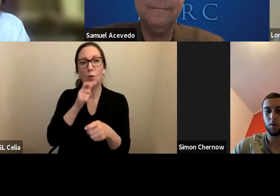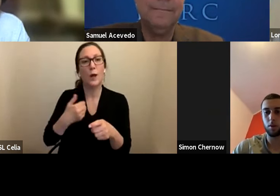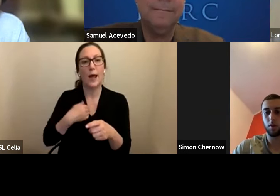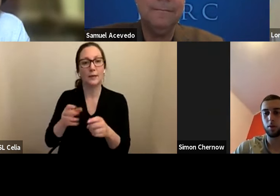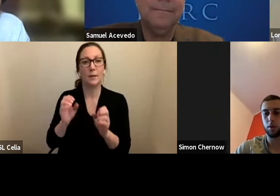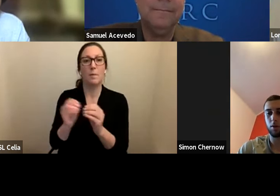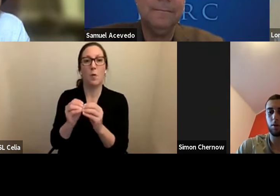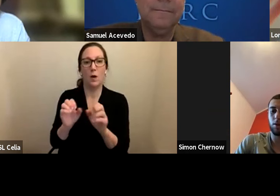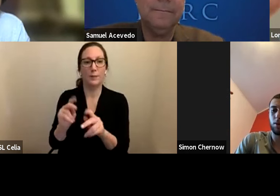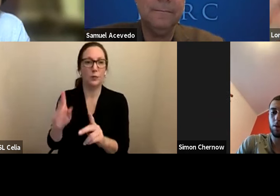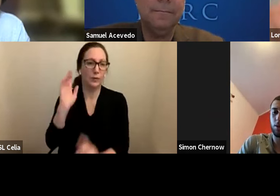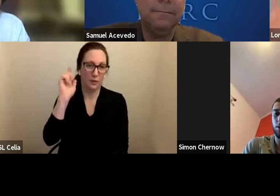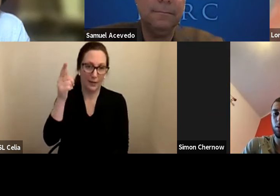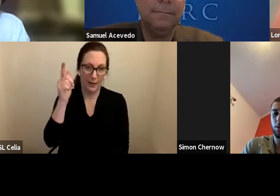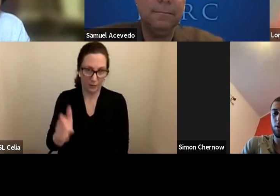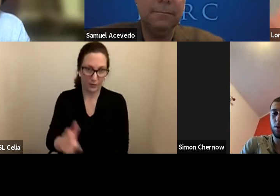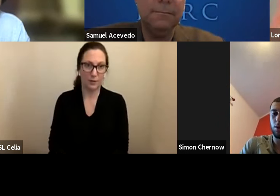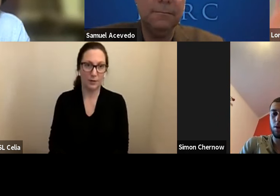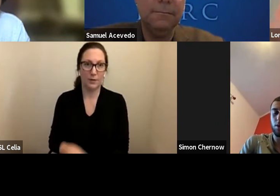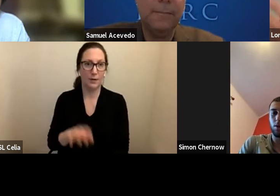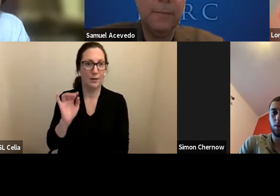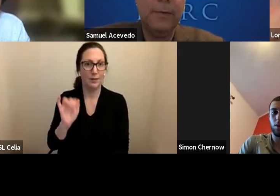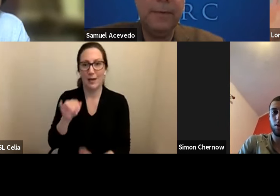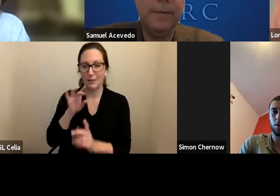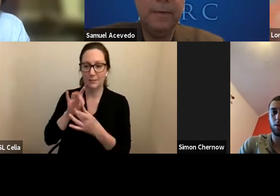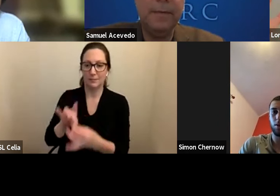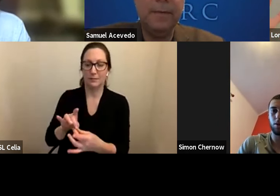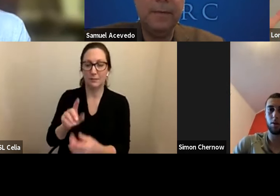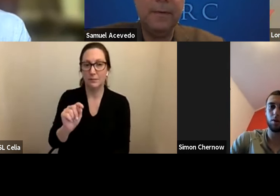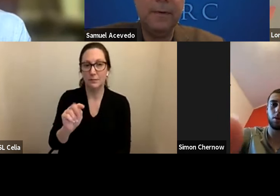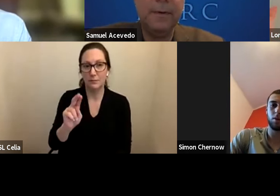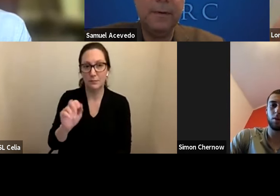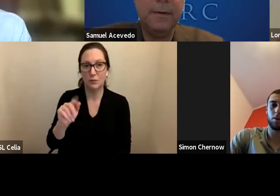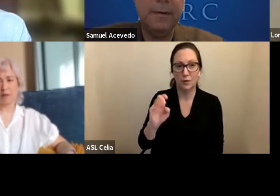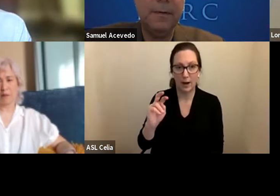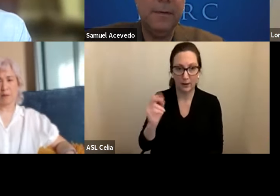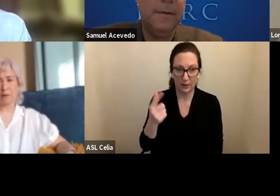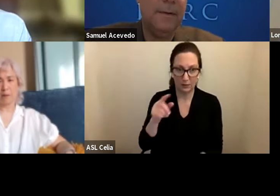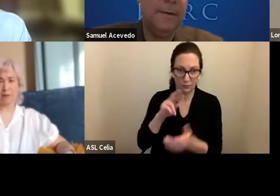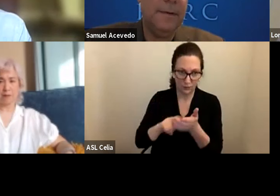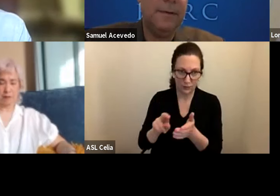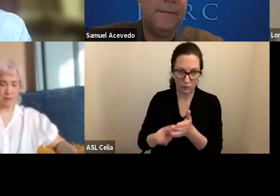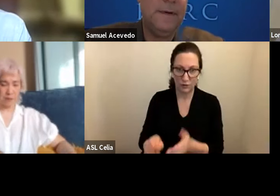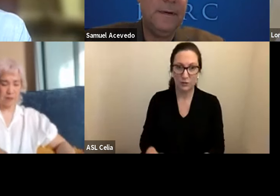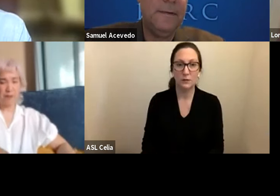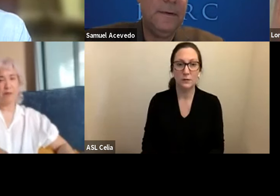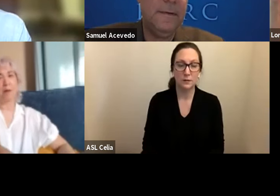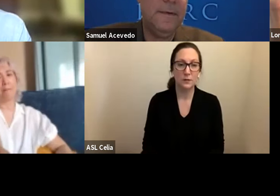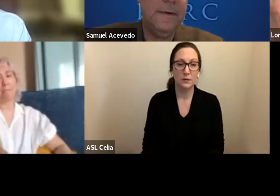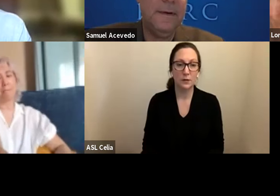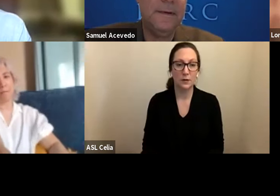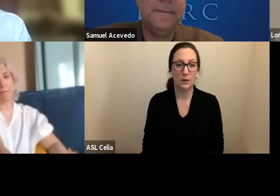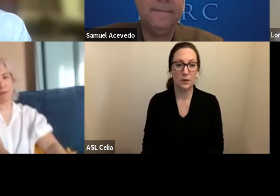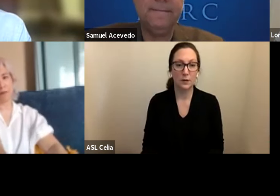opportunities. That's the whole tracking research that I'm sure you know about. And so you want